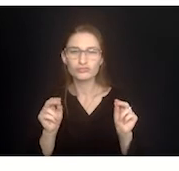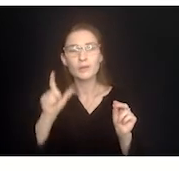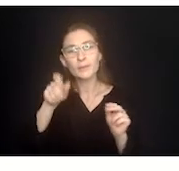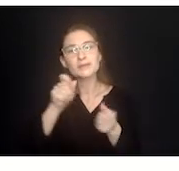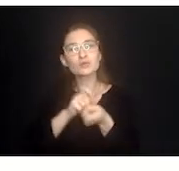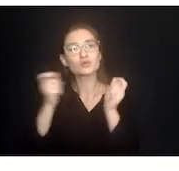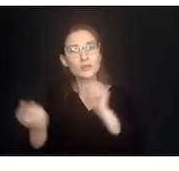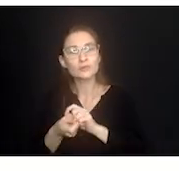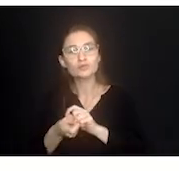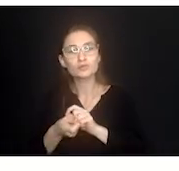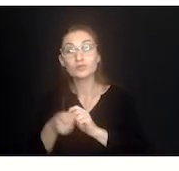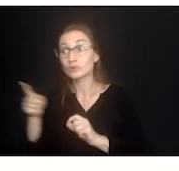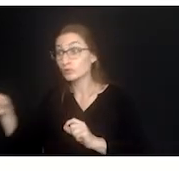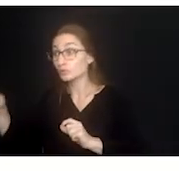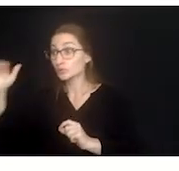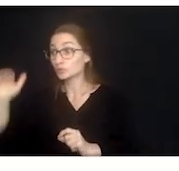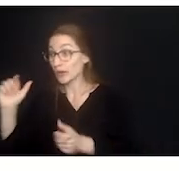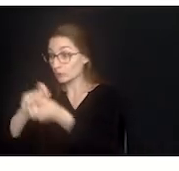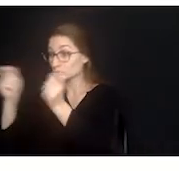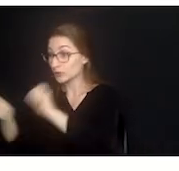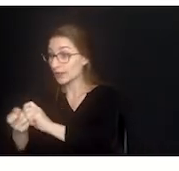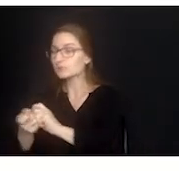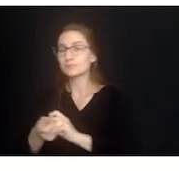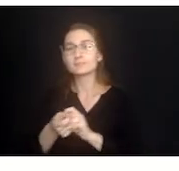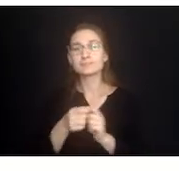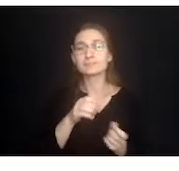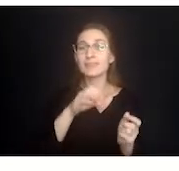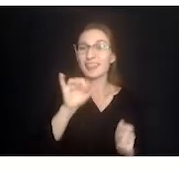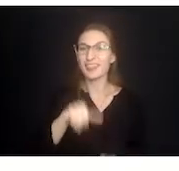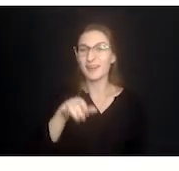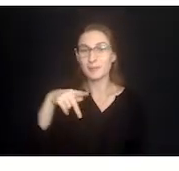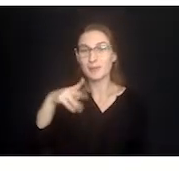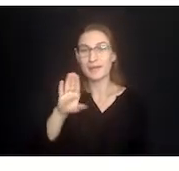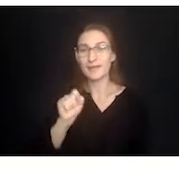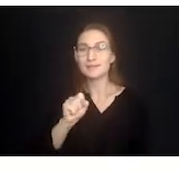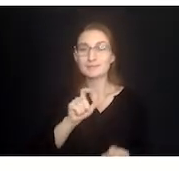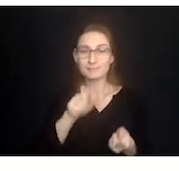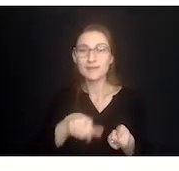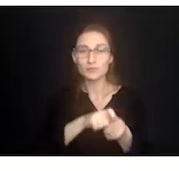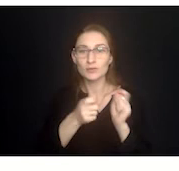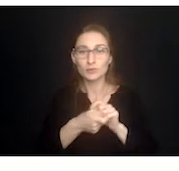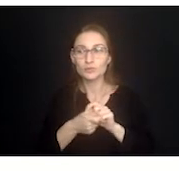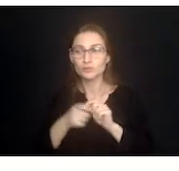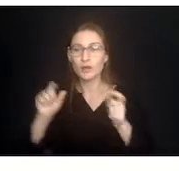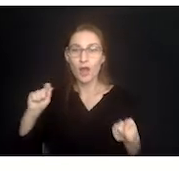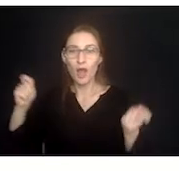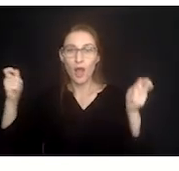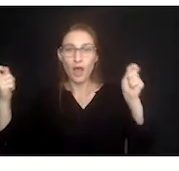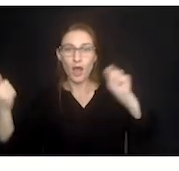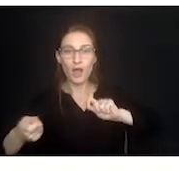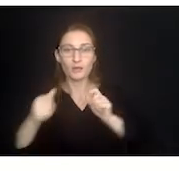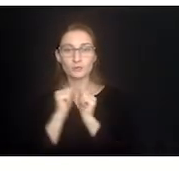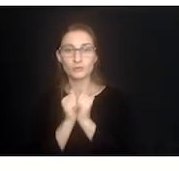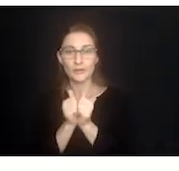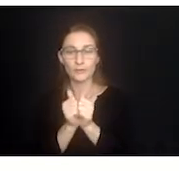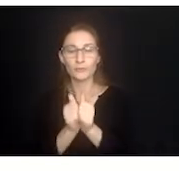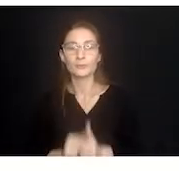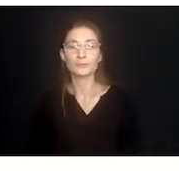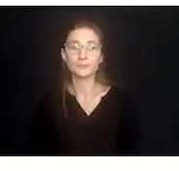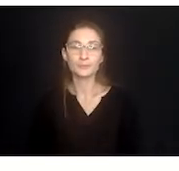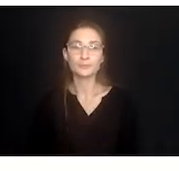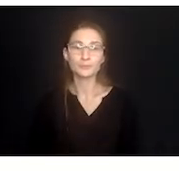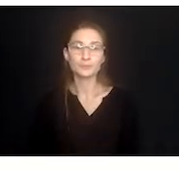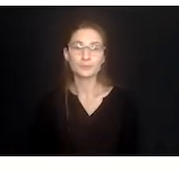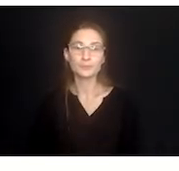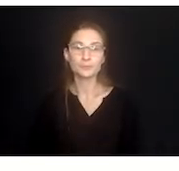working plan. We have to constantly change with our kids. The PBS plan is a living document, and that changes with our developing children and